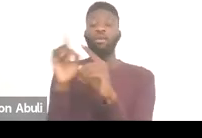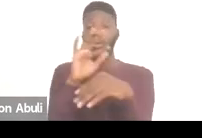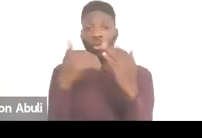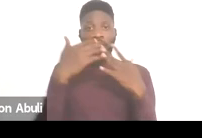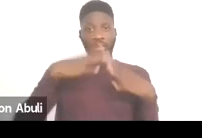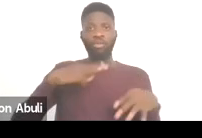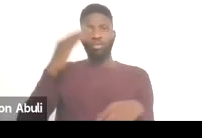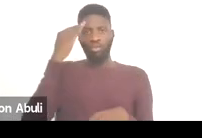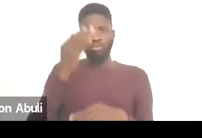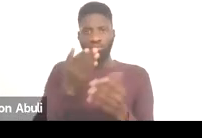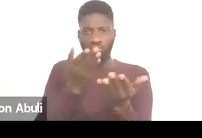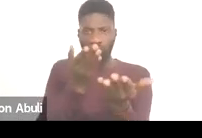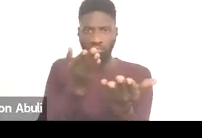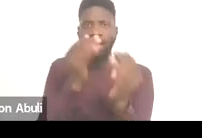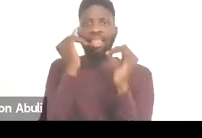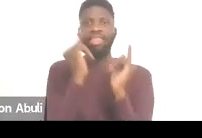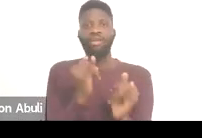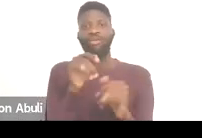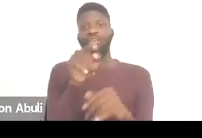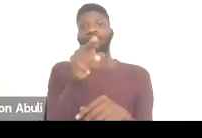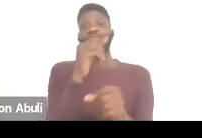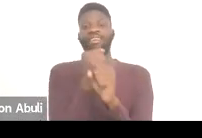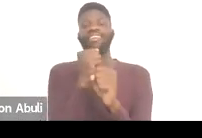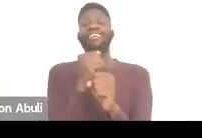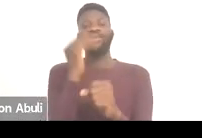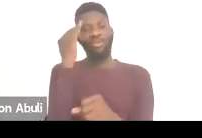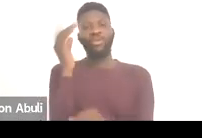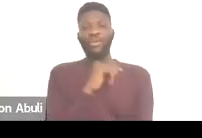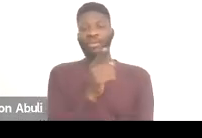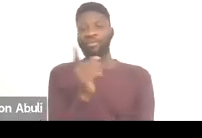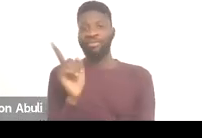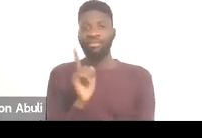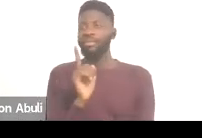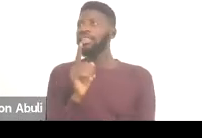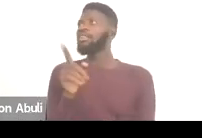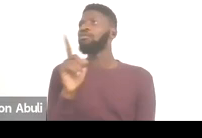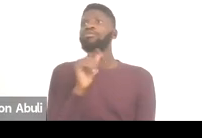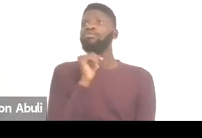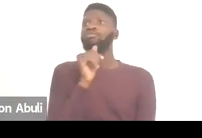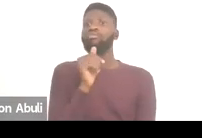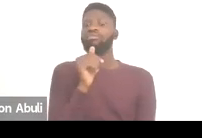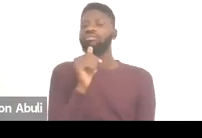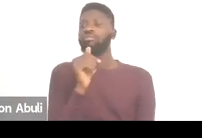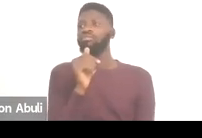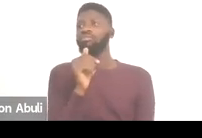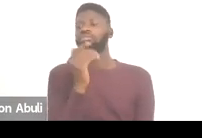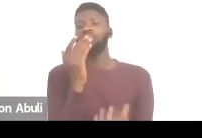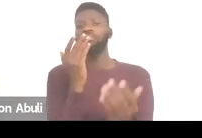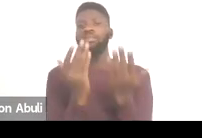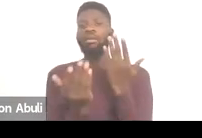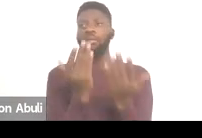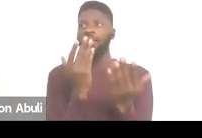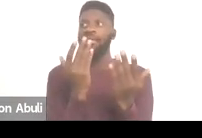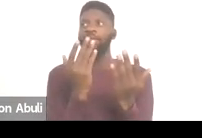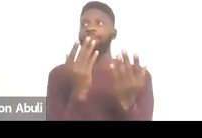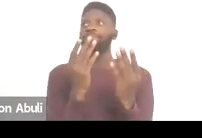that you are new at the workplace. So they will not give you unreasonable, what do I call